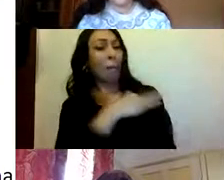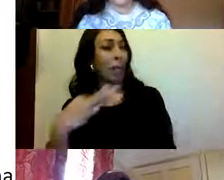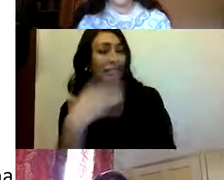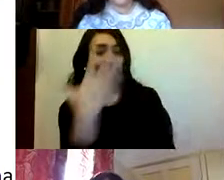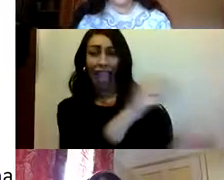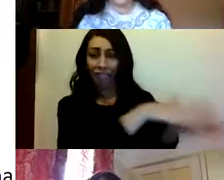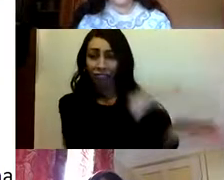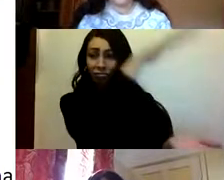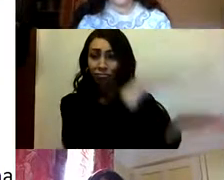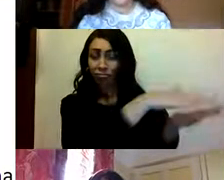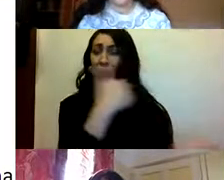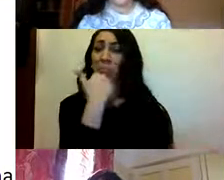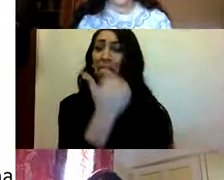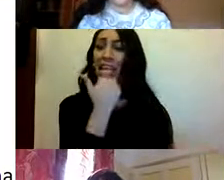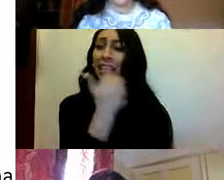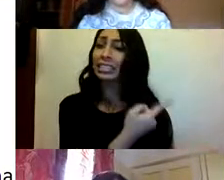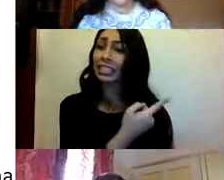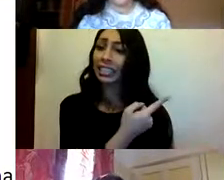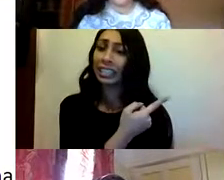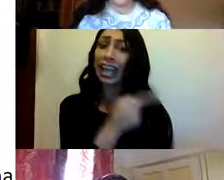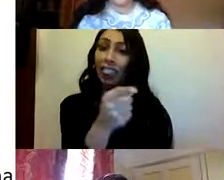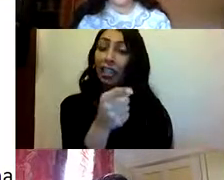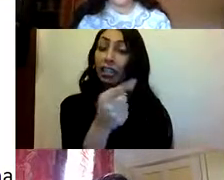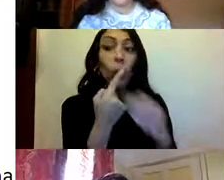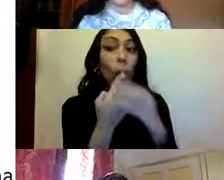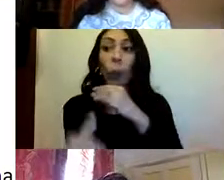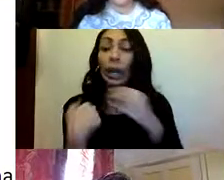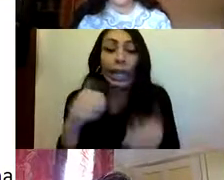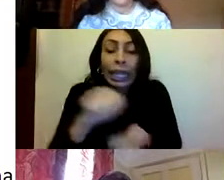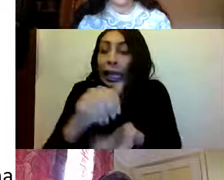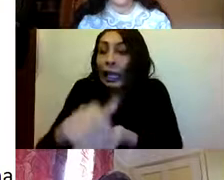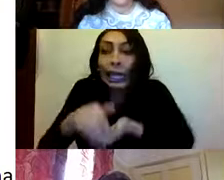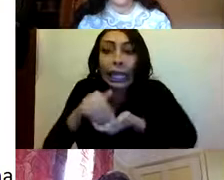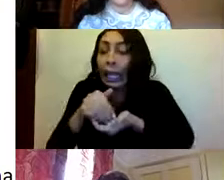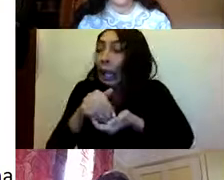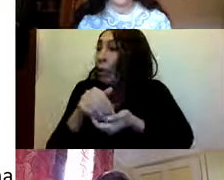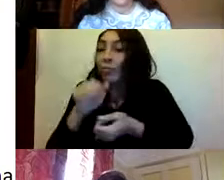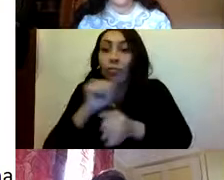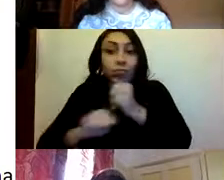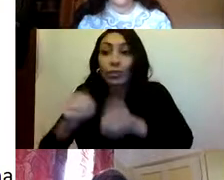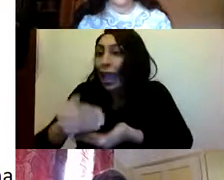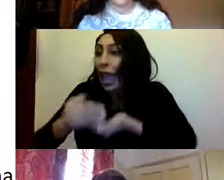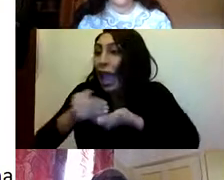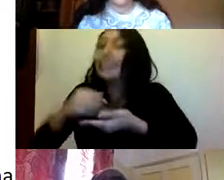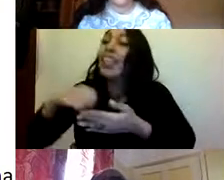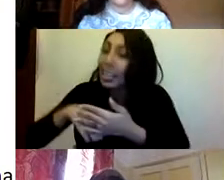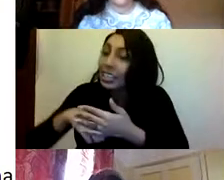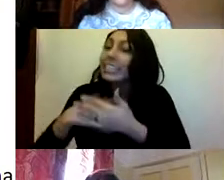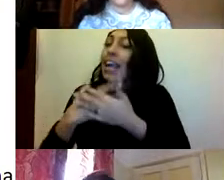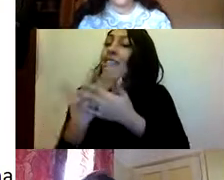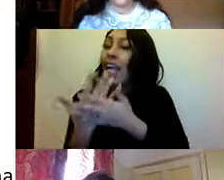of. So this is quite a unique collection, and we needed to ensure that it was protected and developed for the